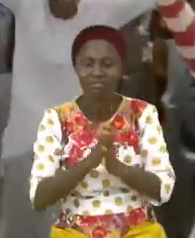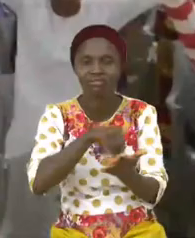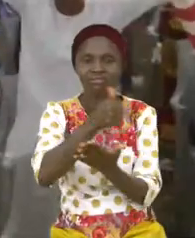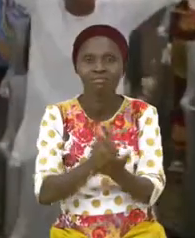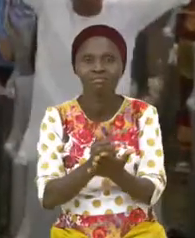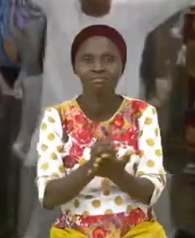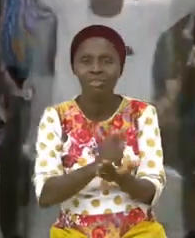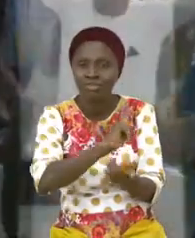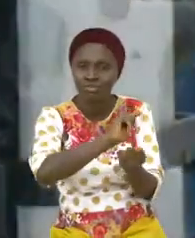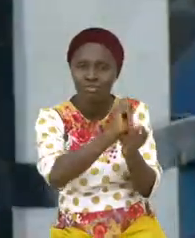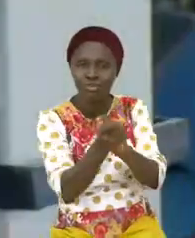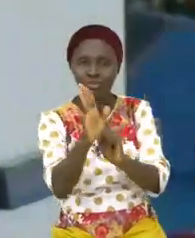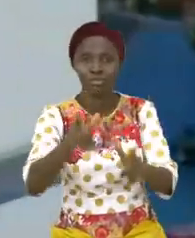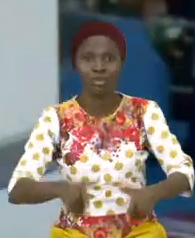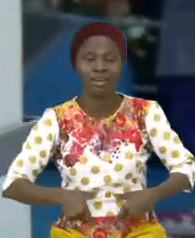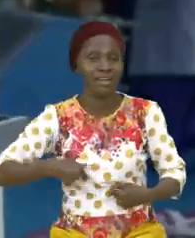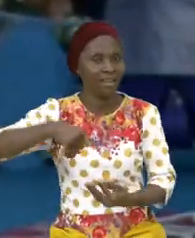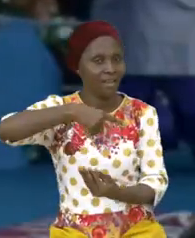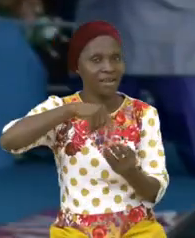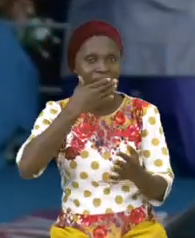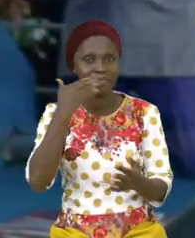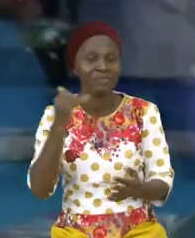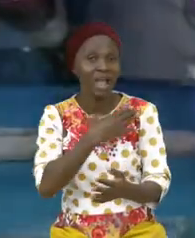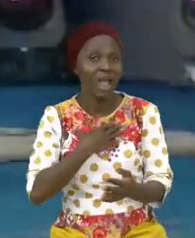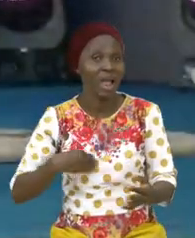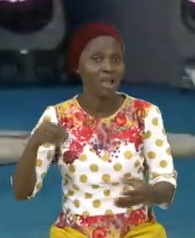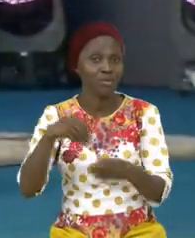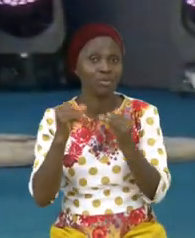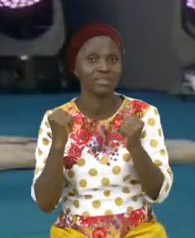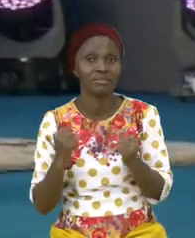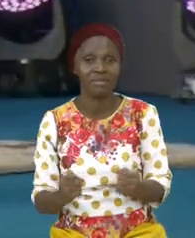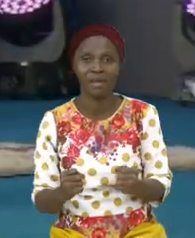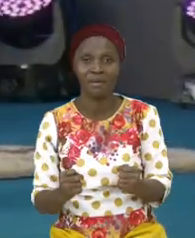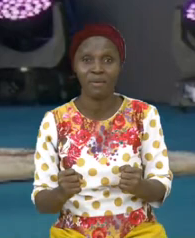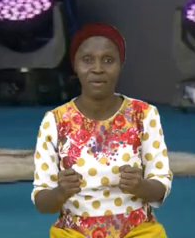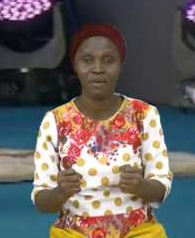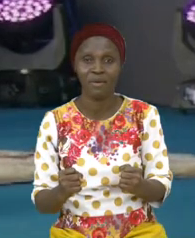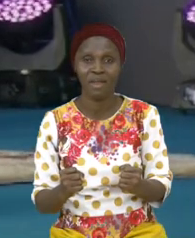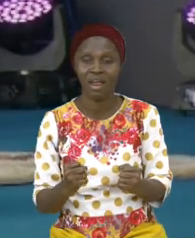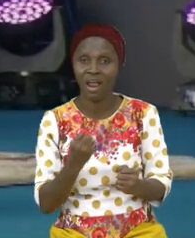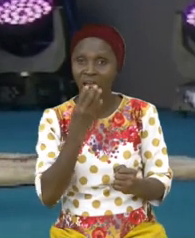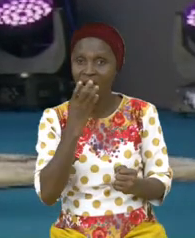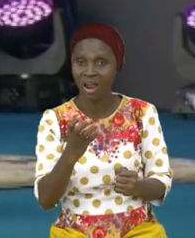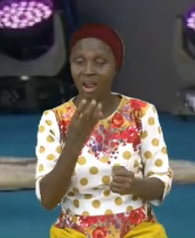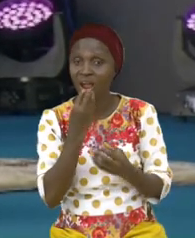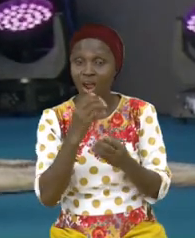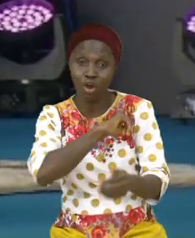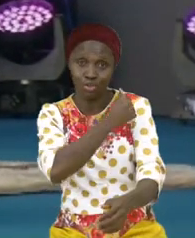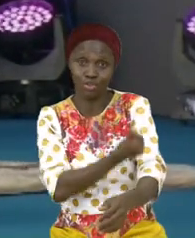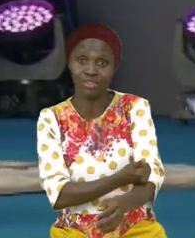Turn your life around and put power, unction,